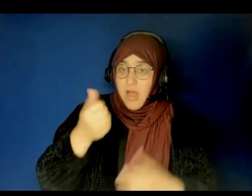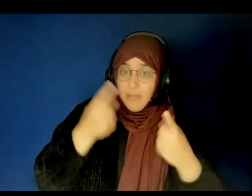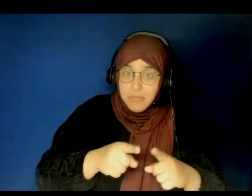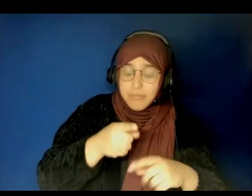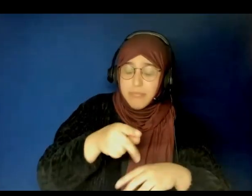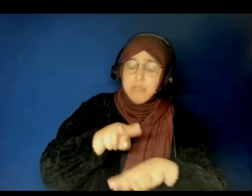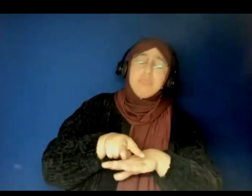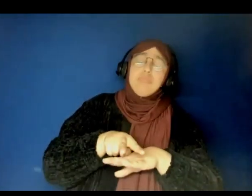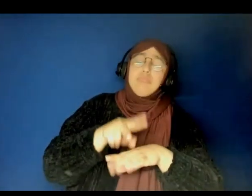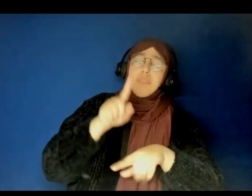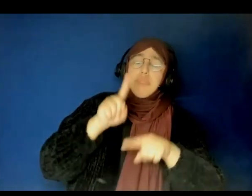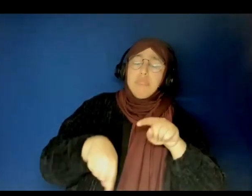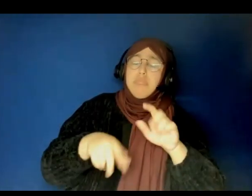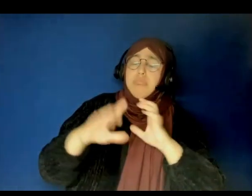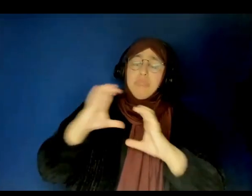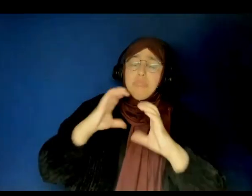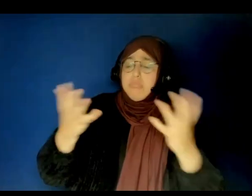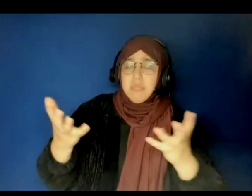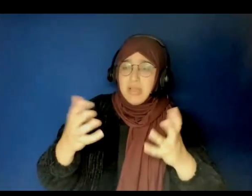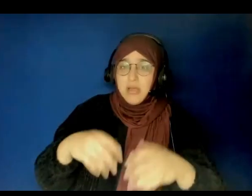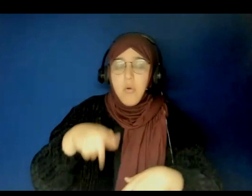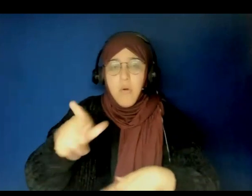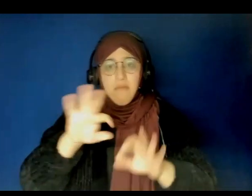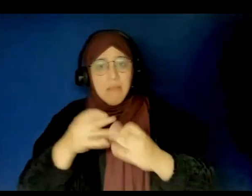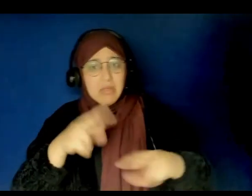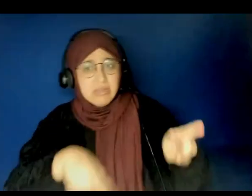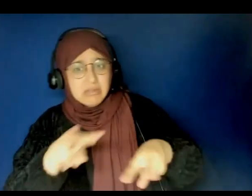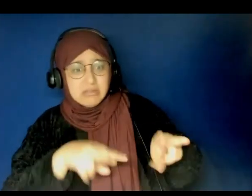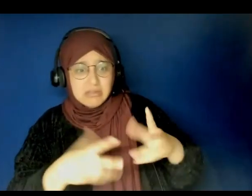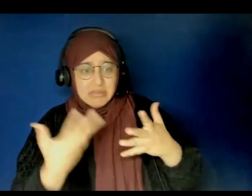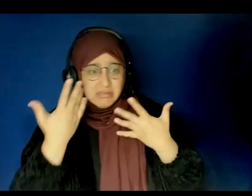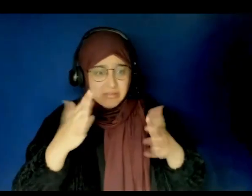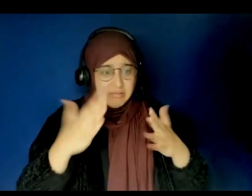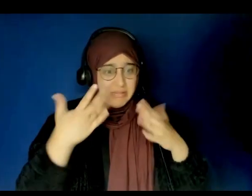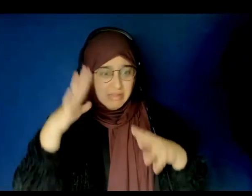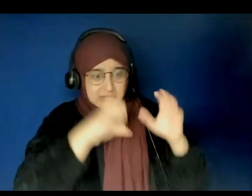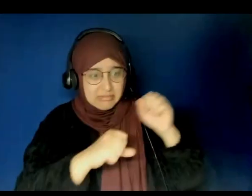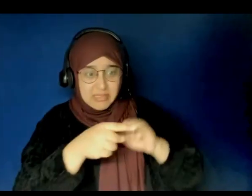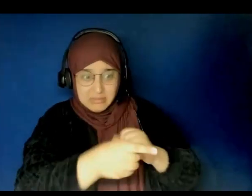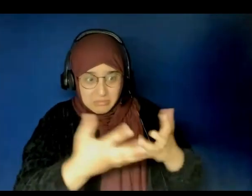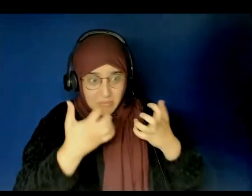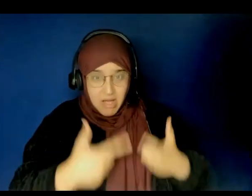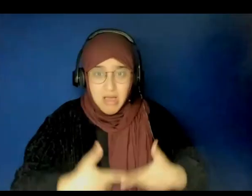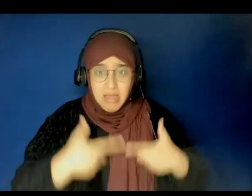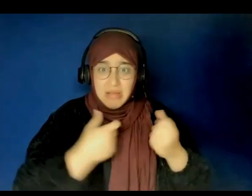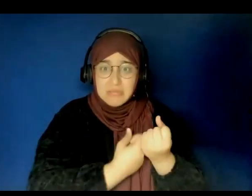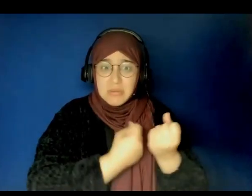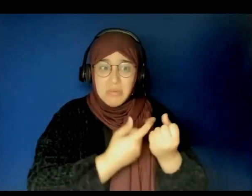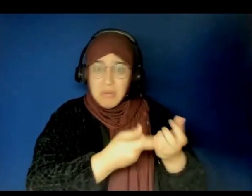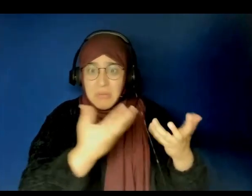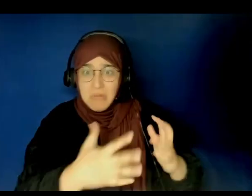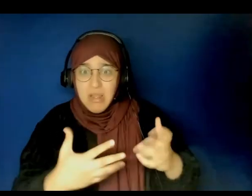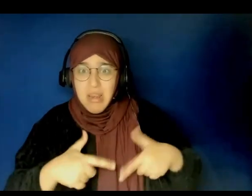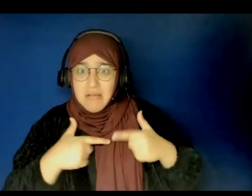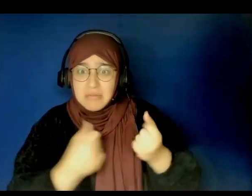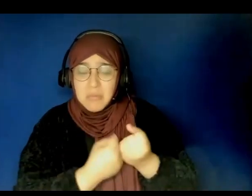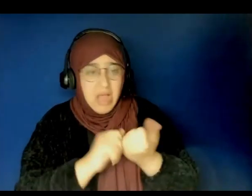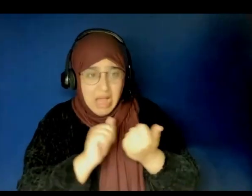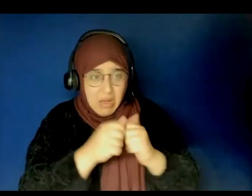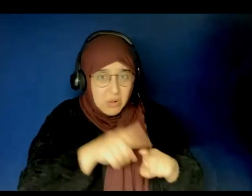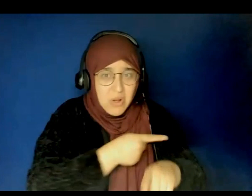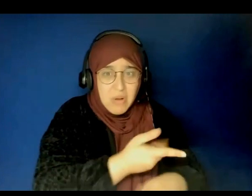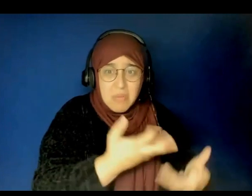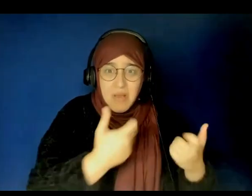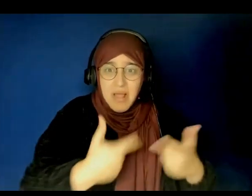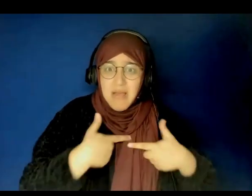guessing. Do they want to be on life support? Do they not want to be on life support? How long should they be on life support? What is quality